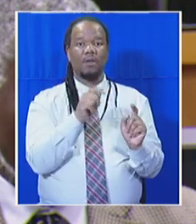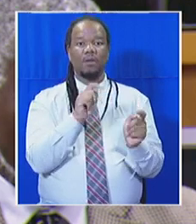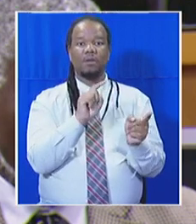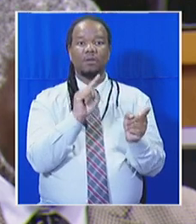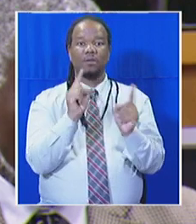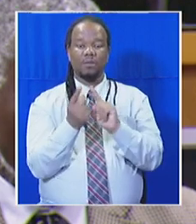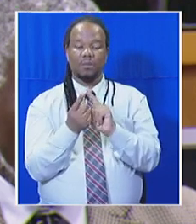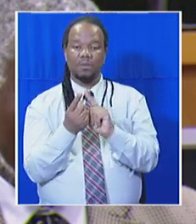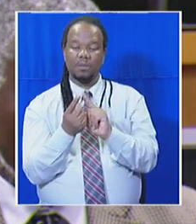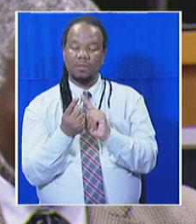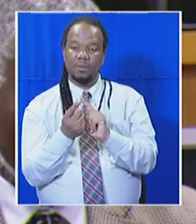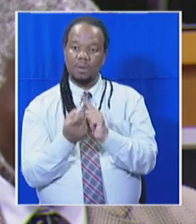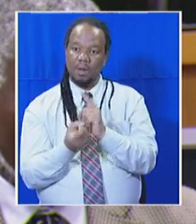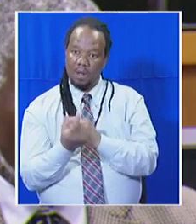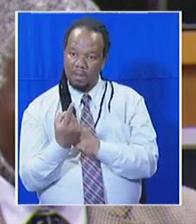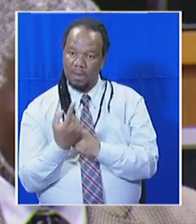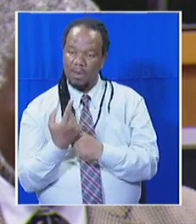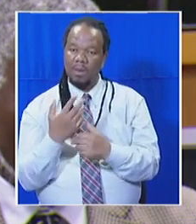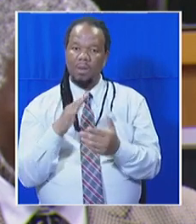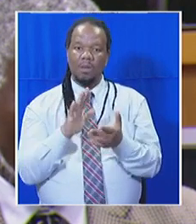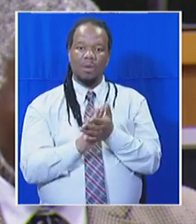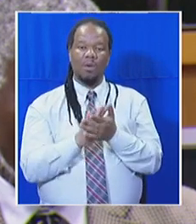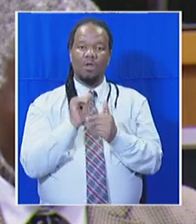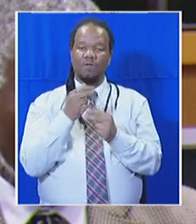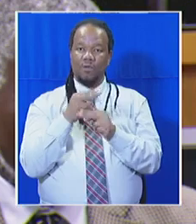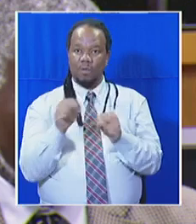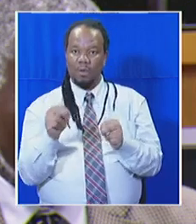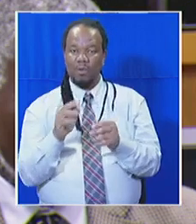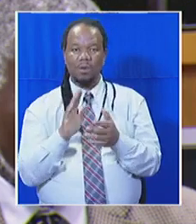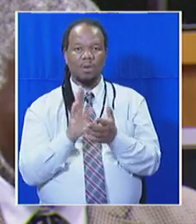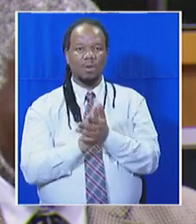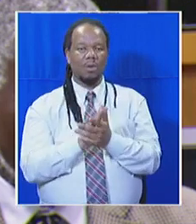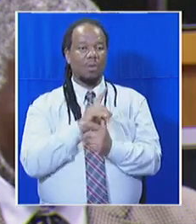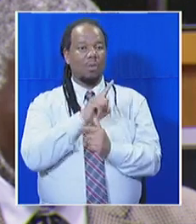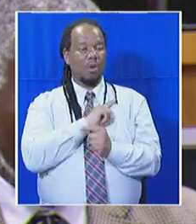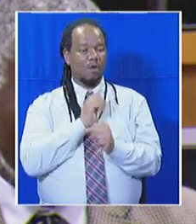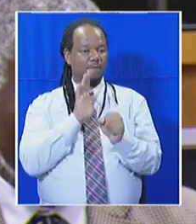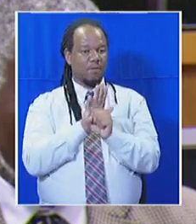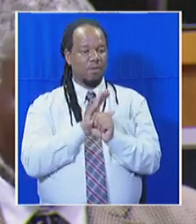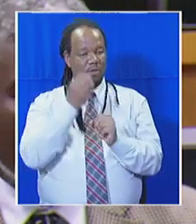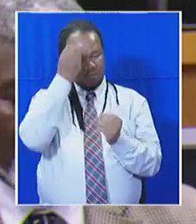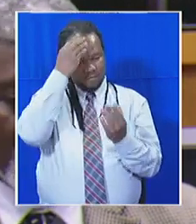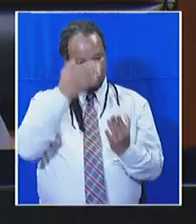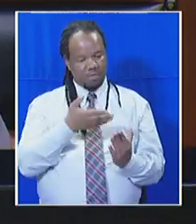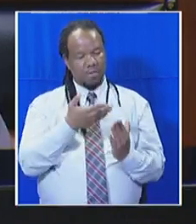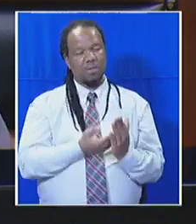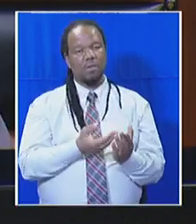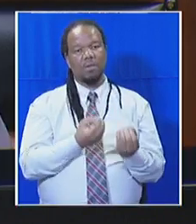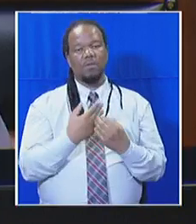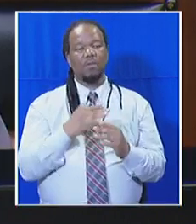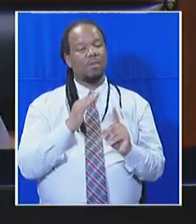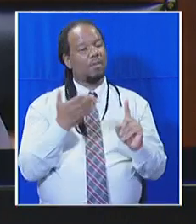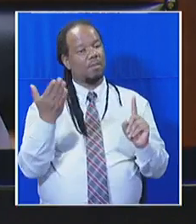quickly enough? If so, why? If not, why not? Kindly provide full details. Thank you. Honorable